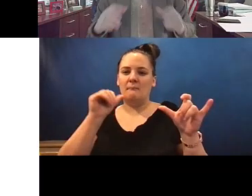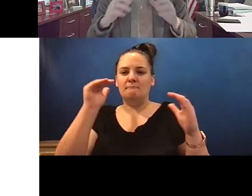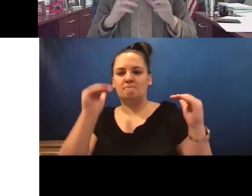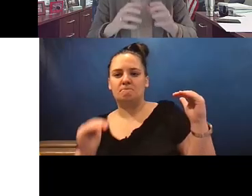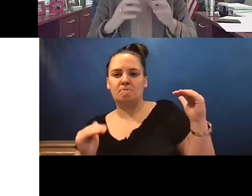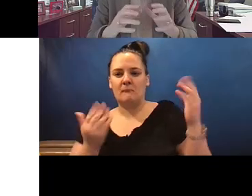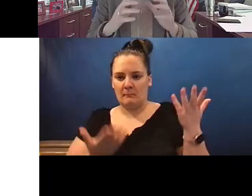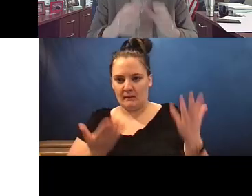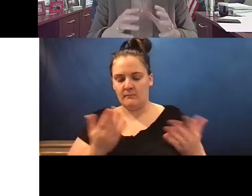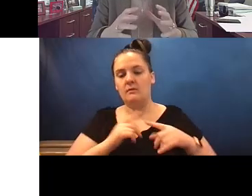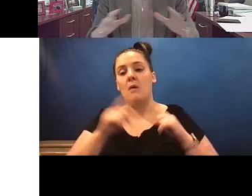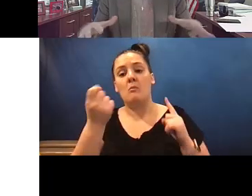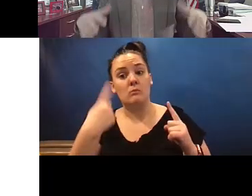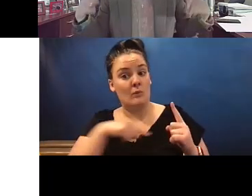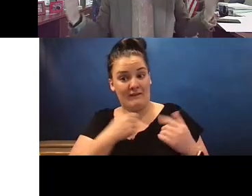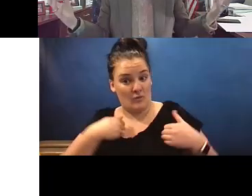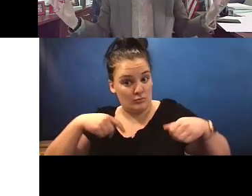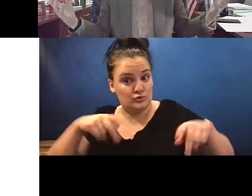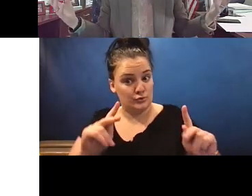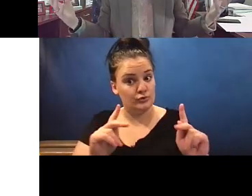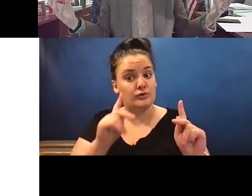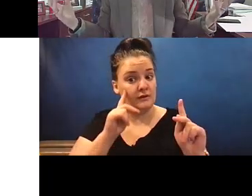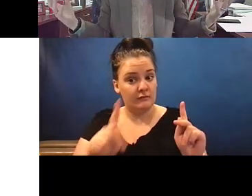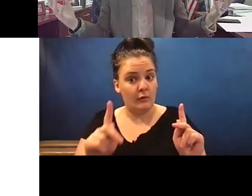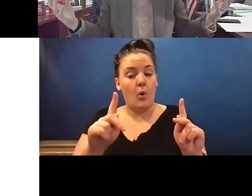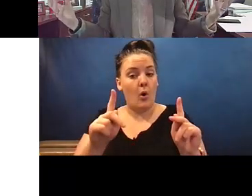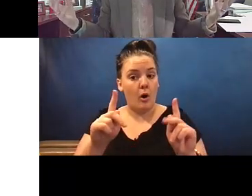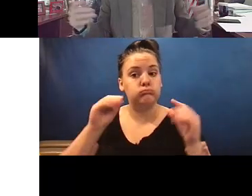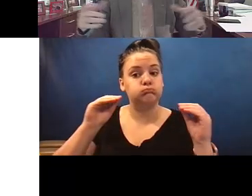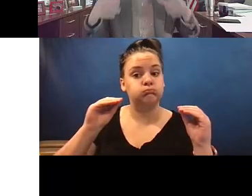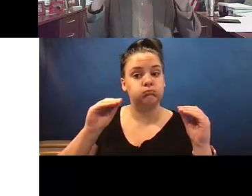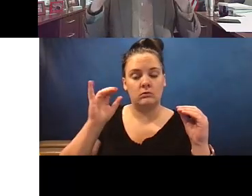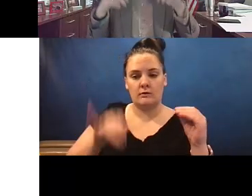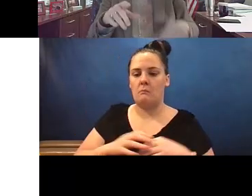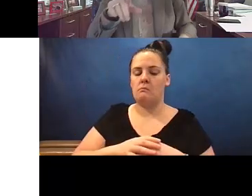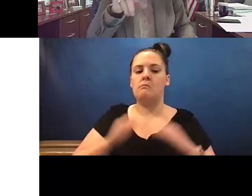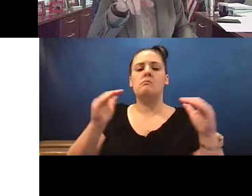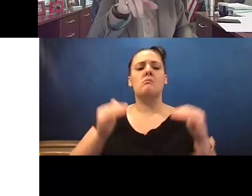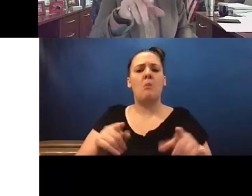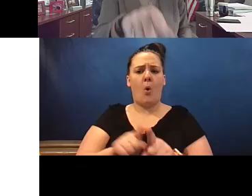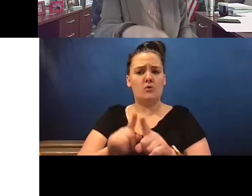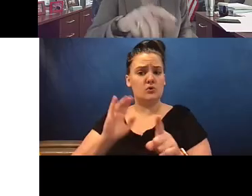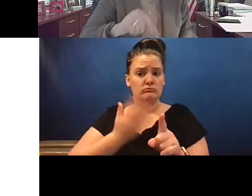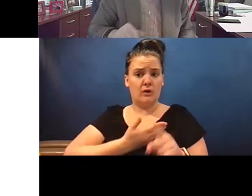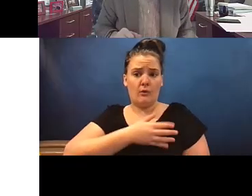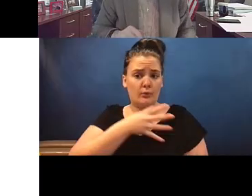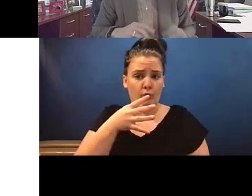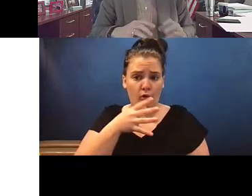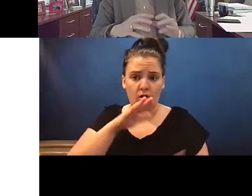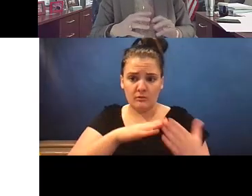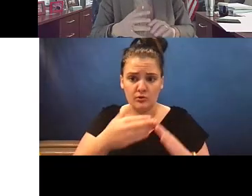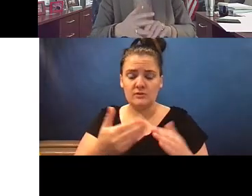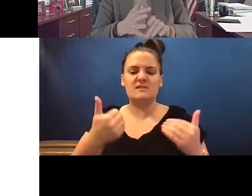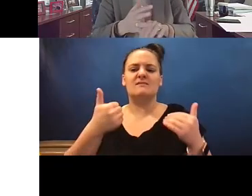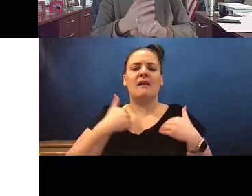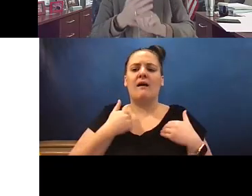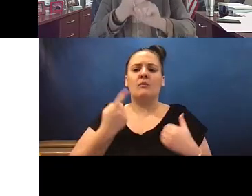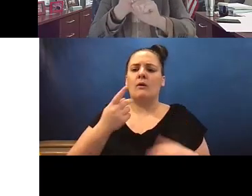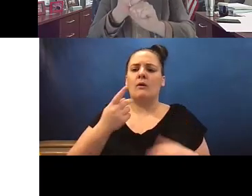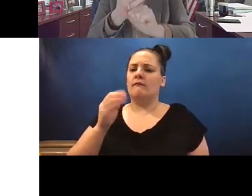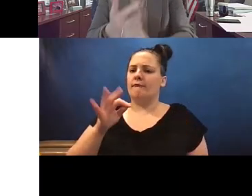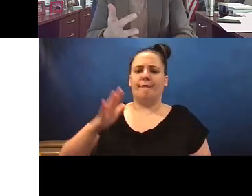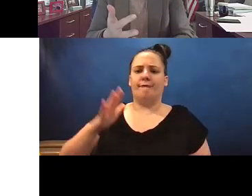there. From an affordability perspective, we also have some of the highest prices in the nation in our rural communities. So how do we help our rural